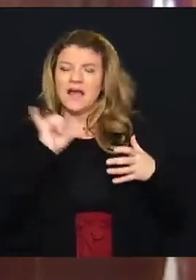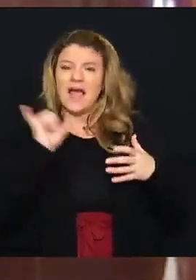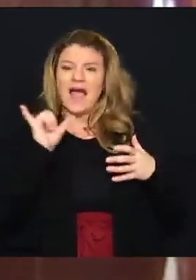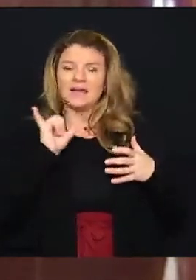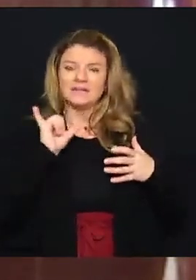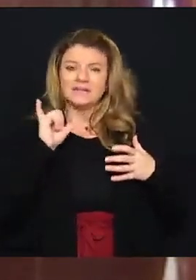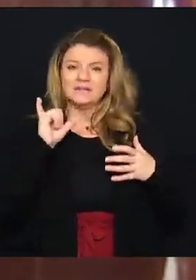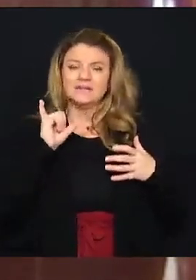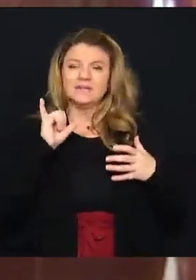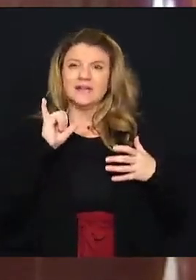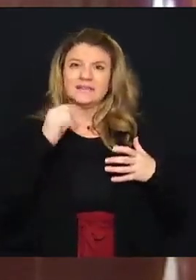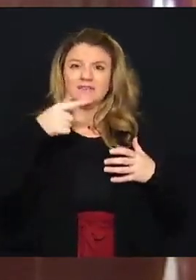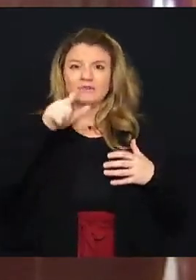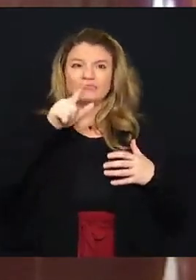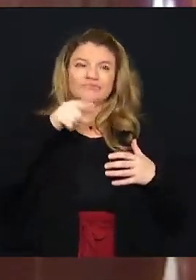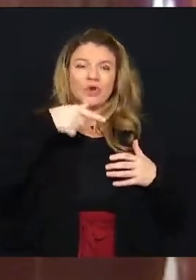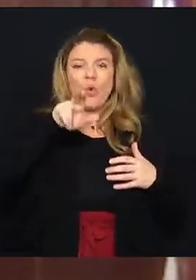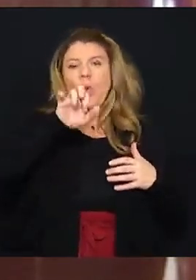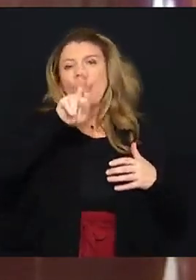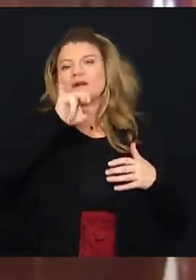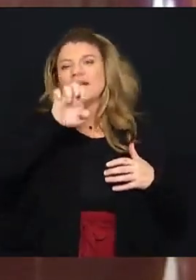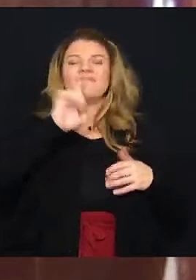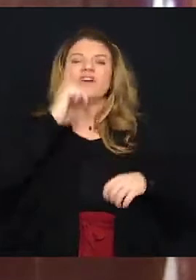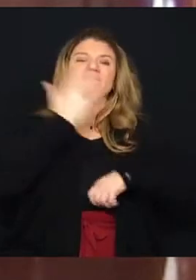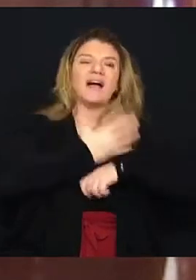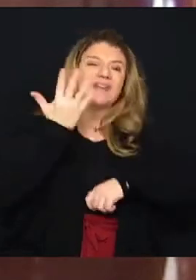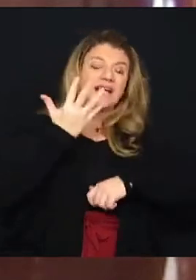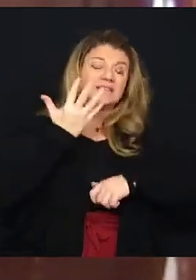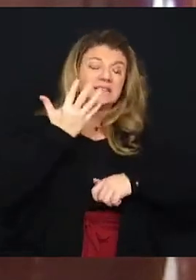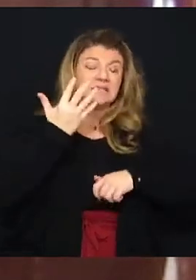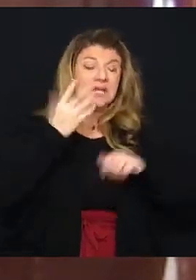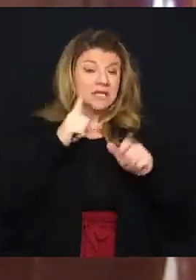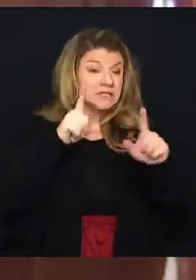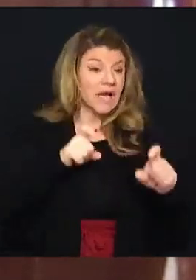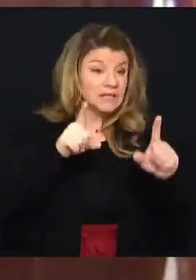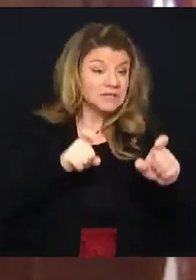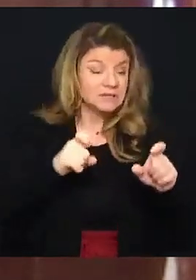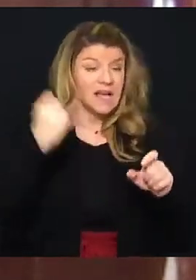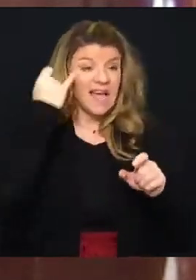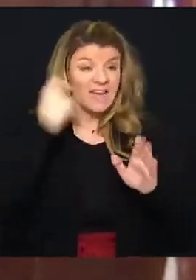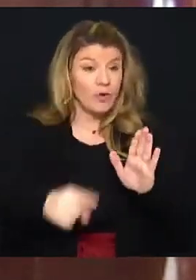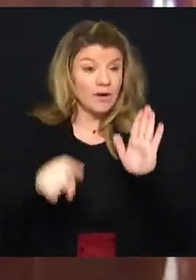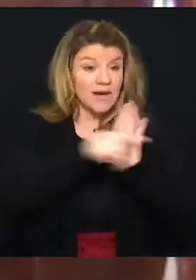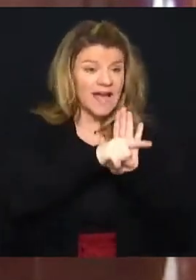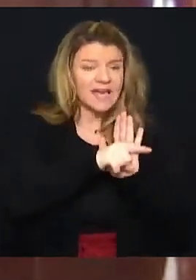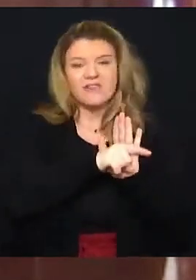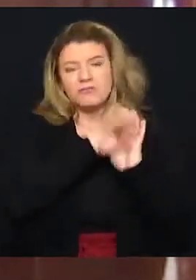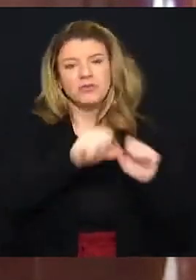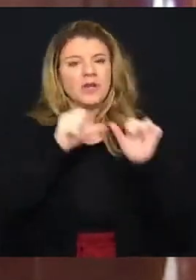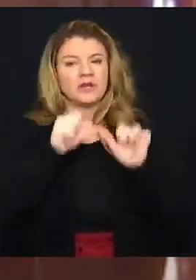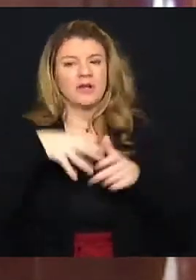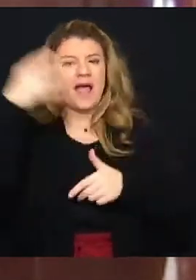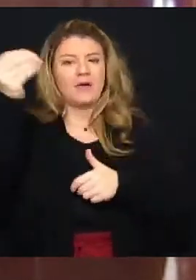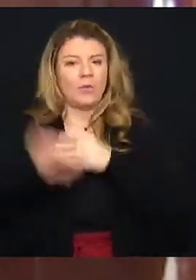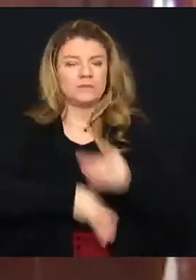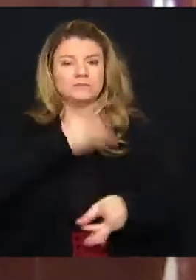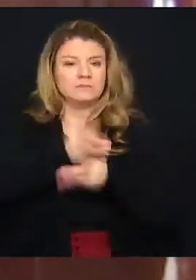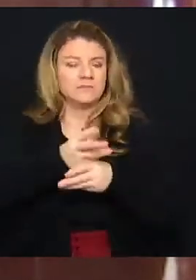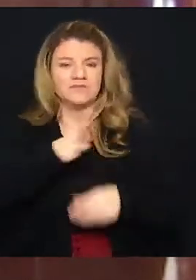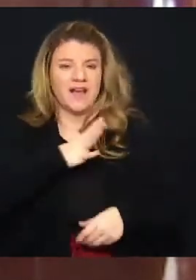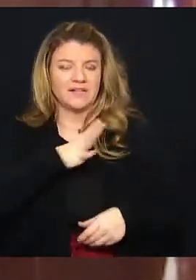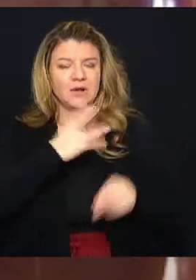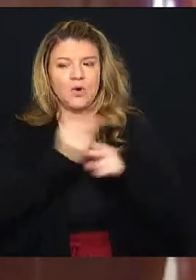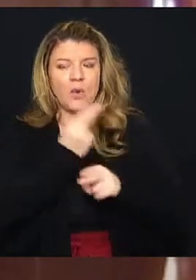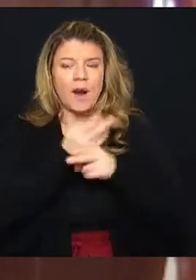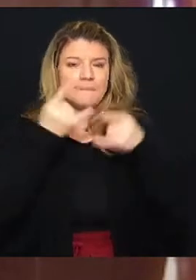for 5 days. Test at that point, and if you're negative, then you could continue, you can go back out again, wear a mask